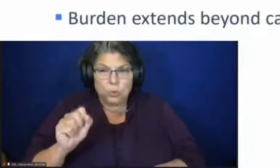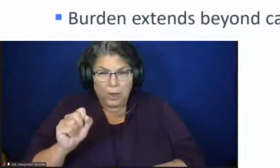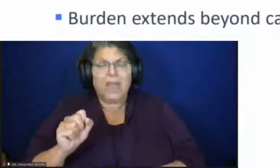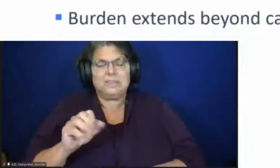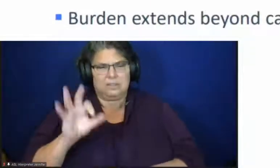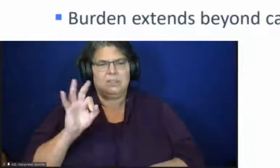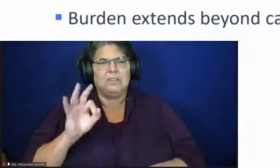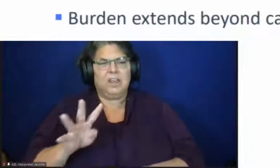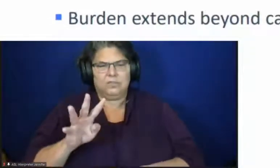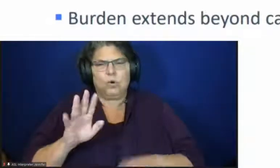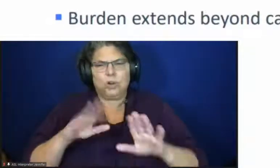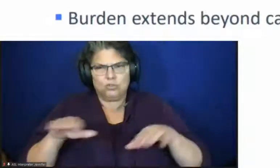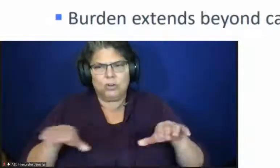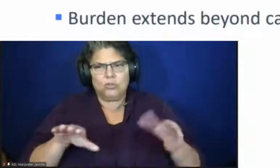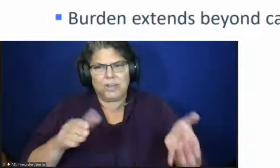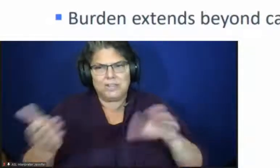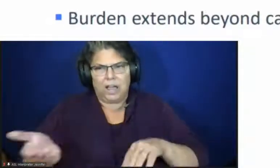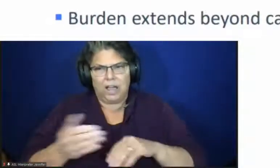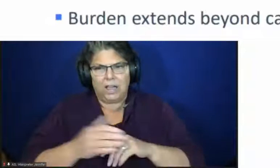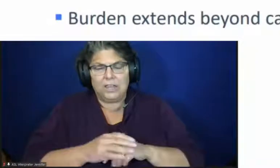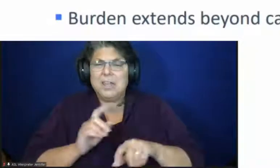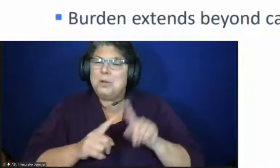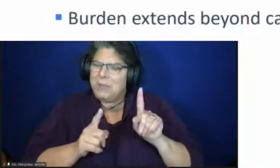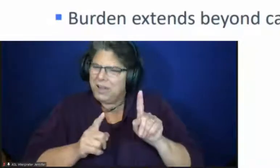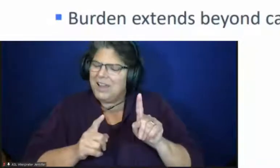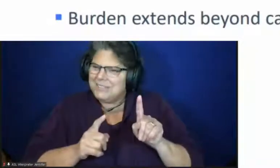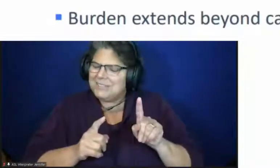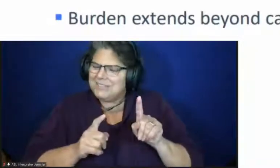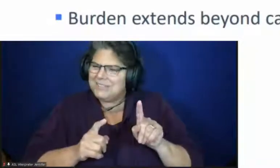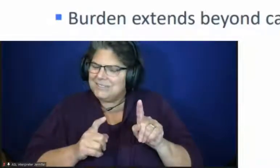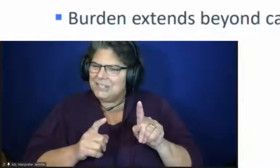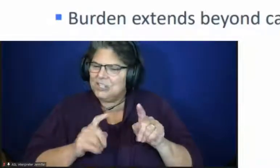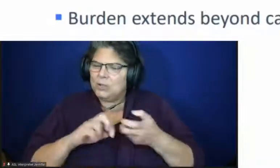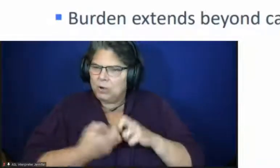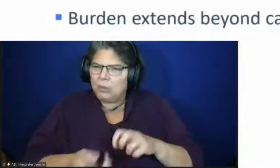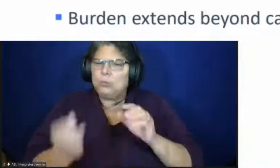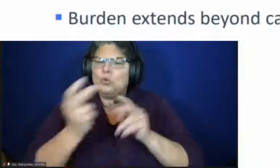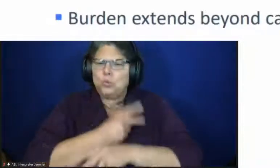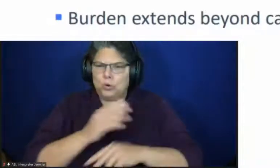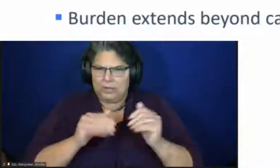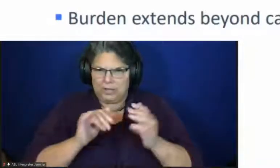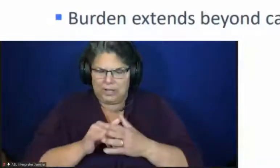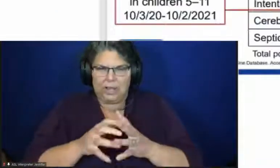burden also goes beyond that. And I'd like to have the next slide, please.